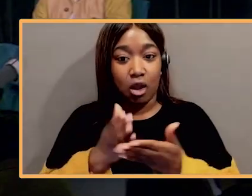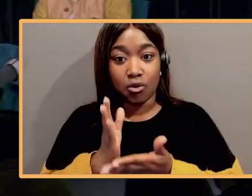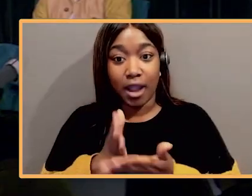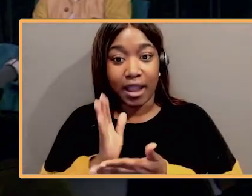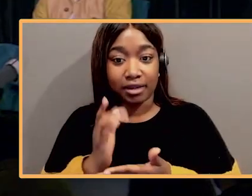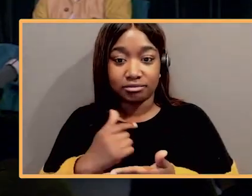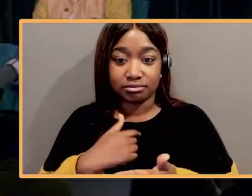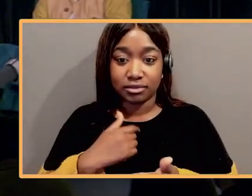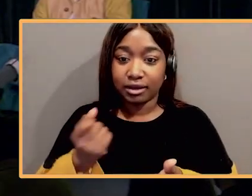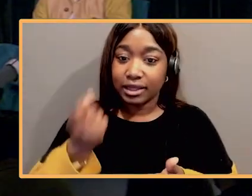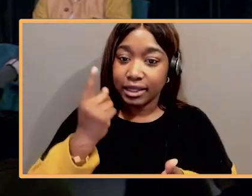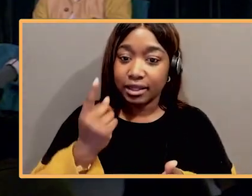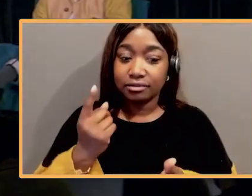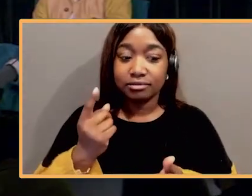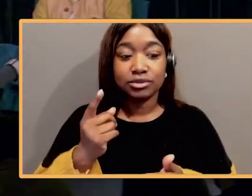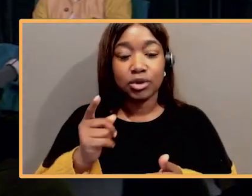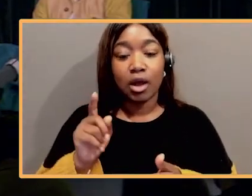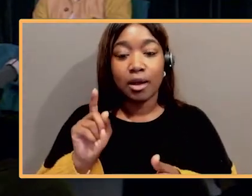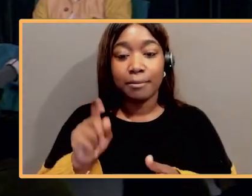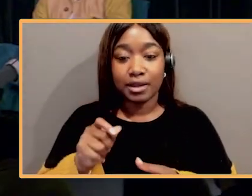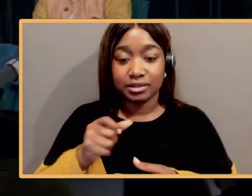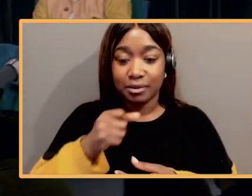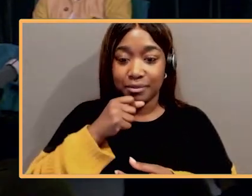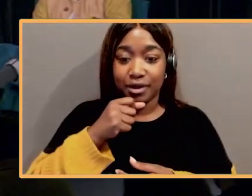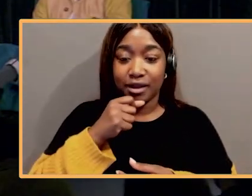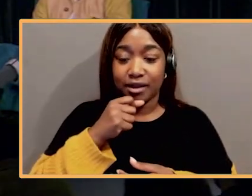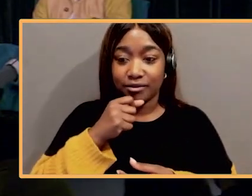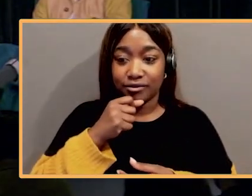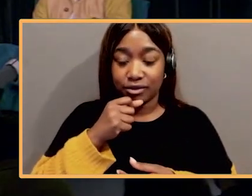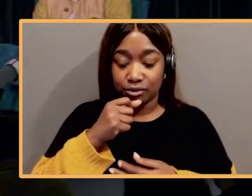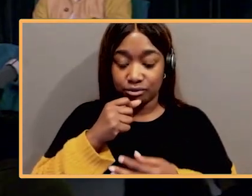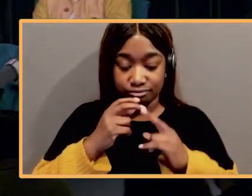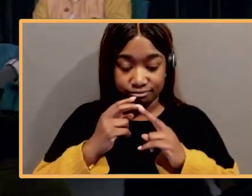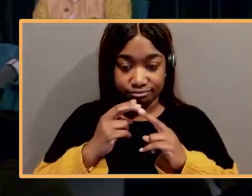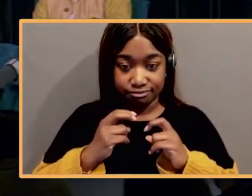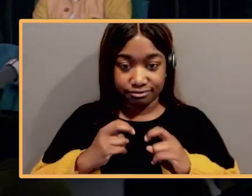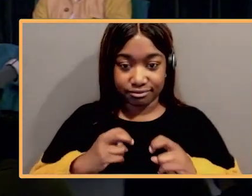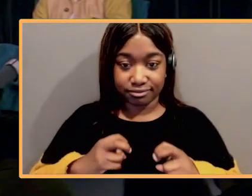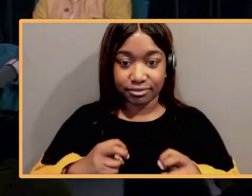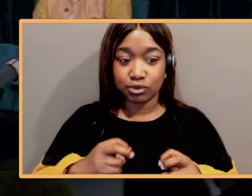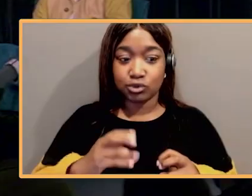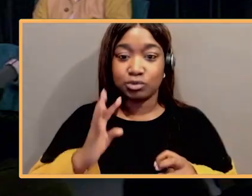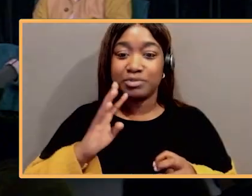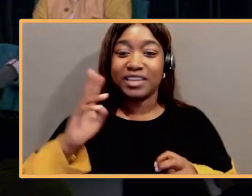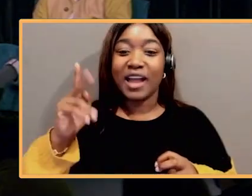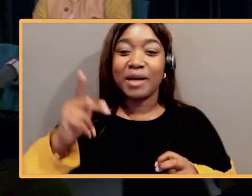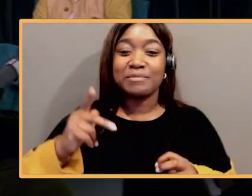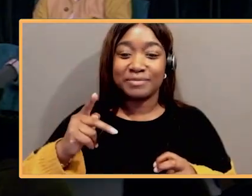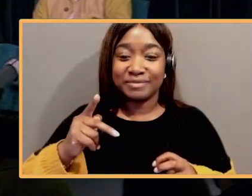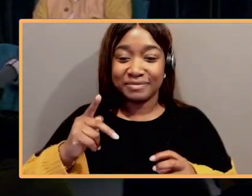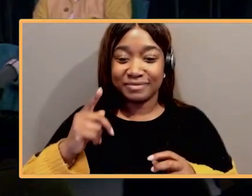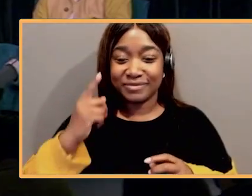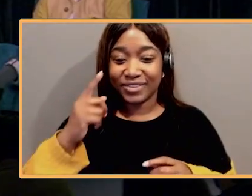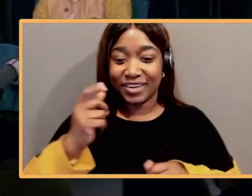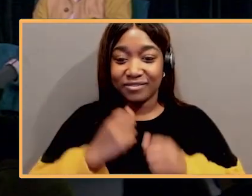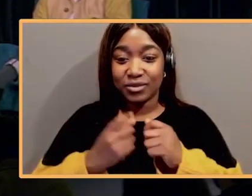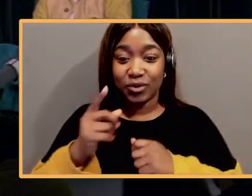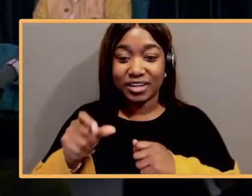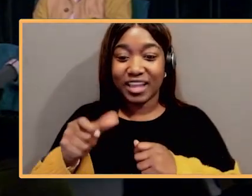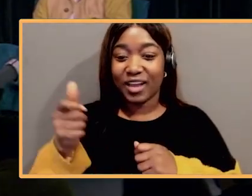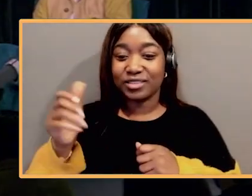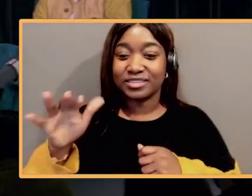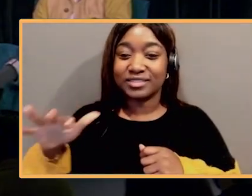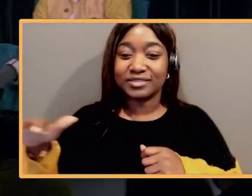like I must turn the mic to myself and speak up for everyone else because like these